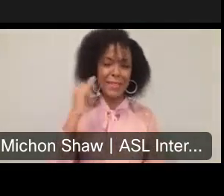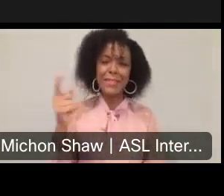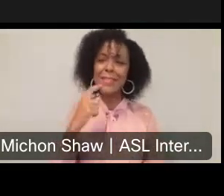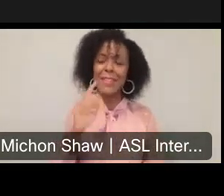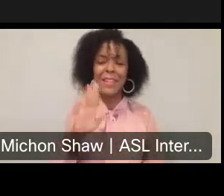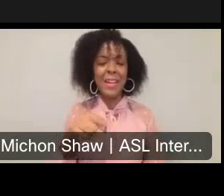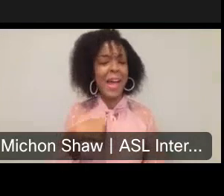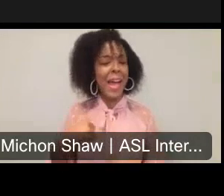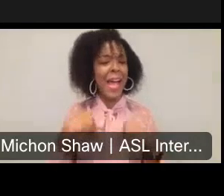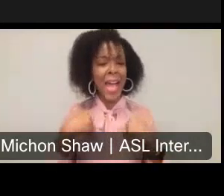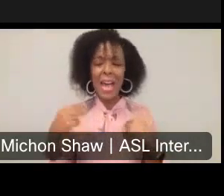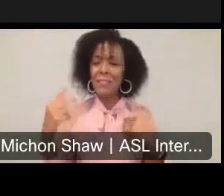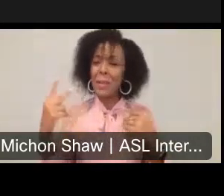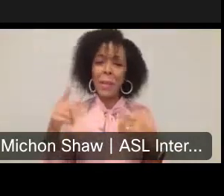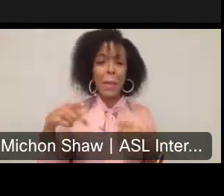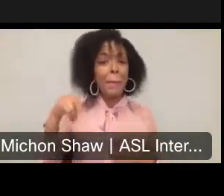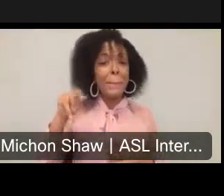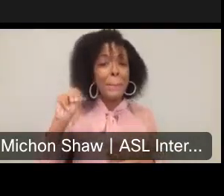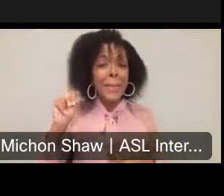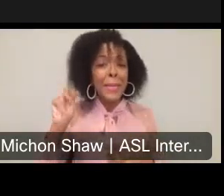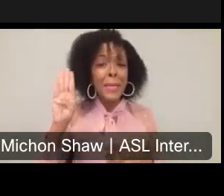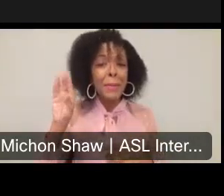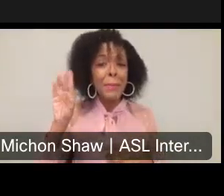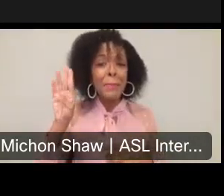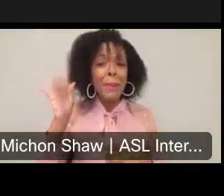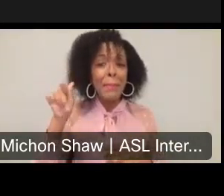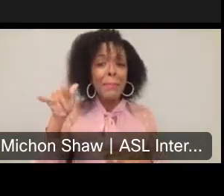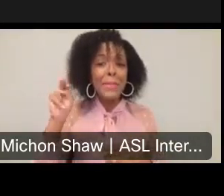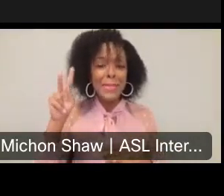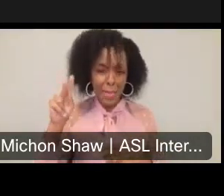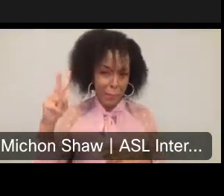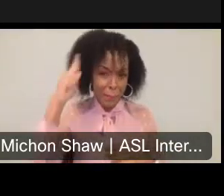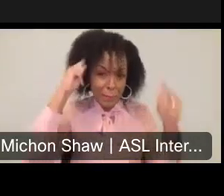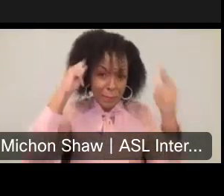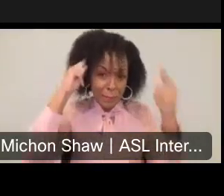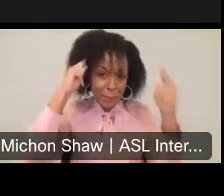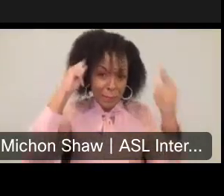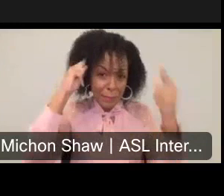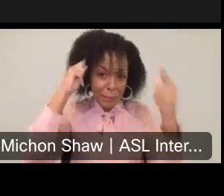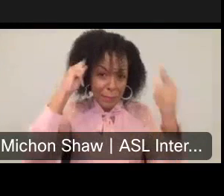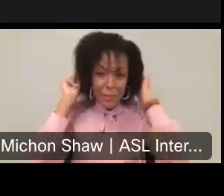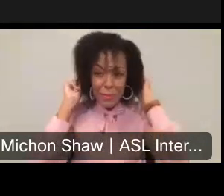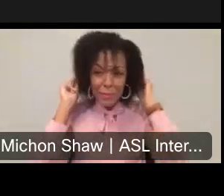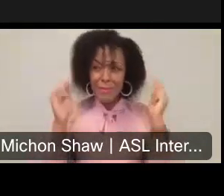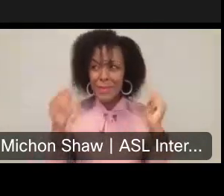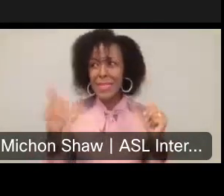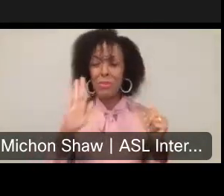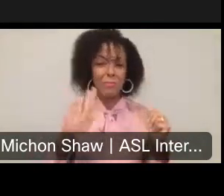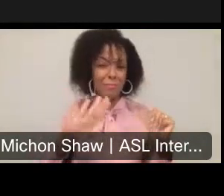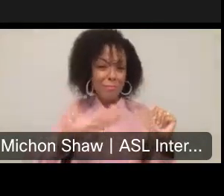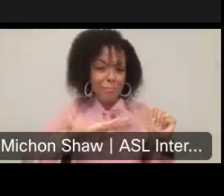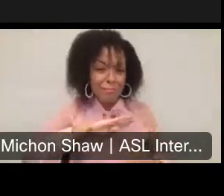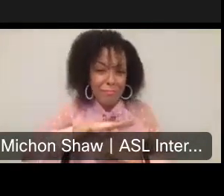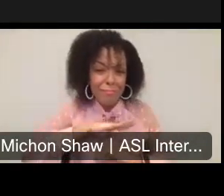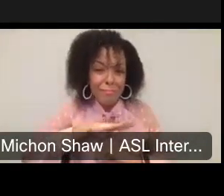and bobby pins right here. Let's do something with this hair. And I think he would have been very, very happy. And then he said,